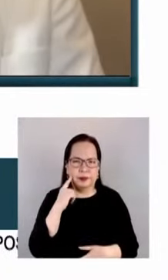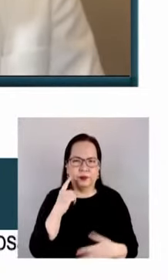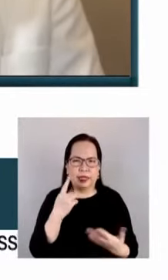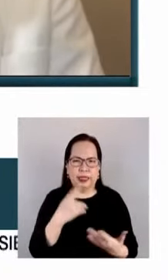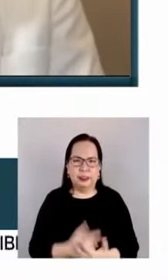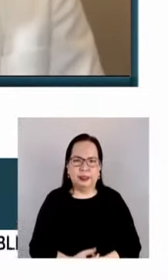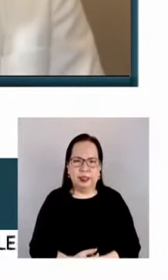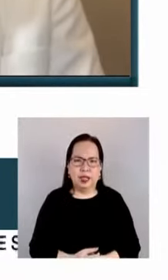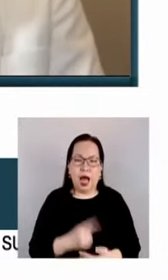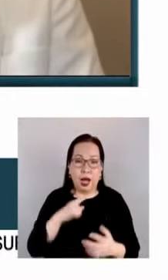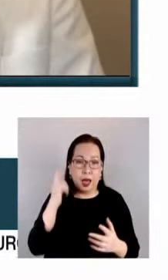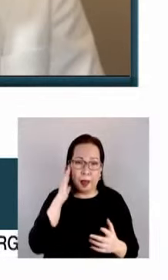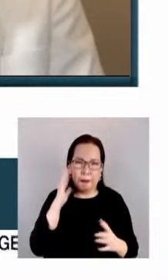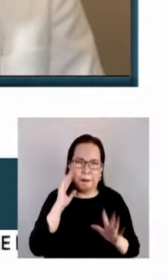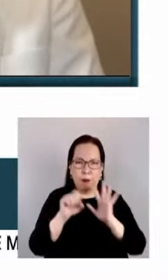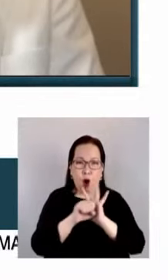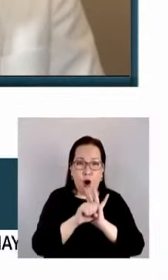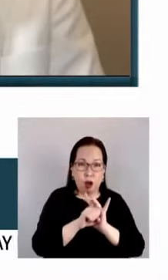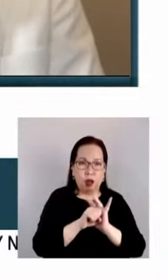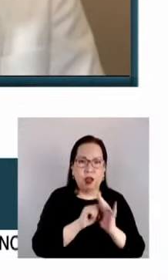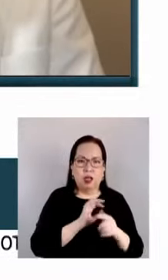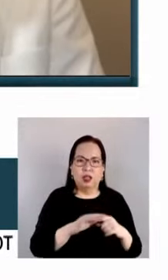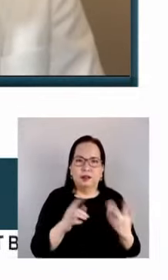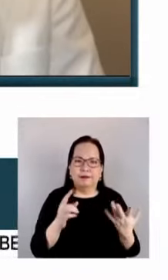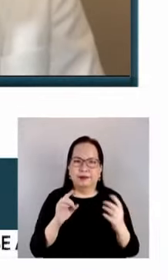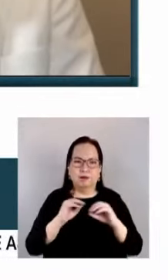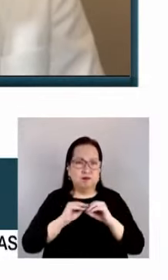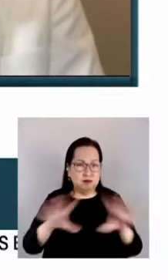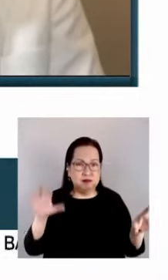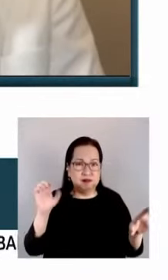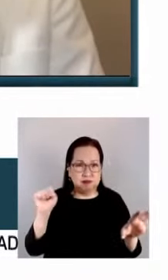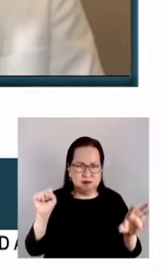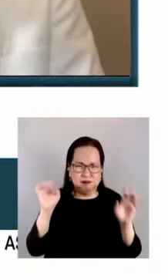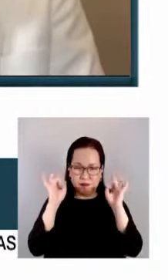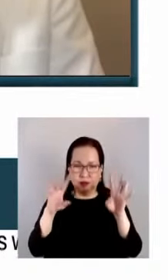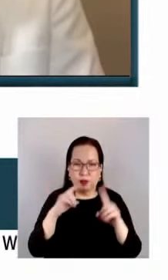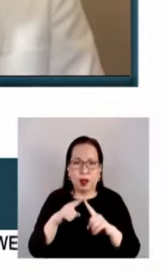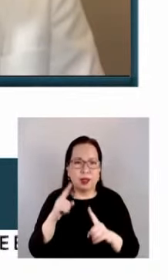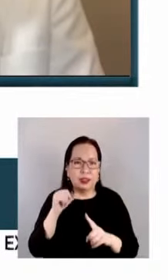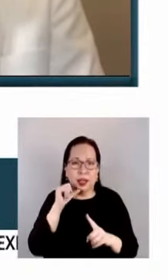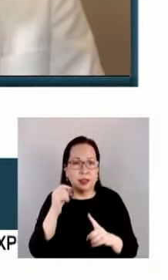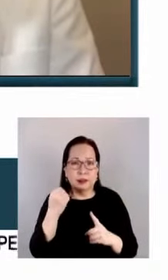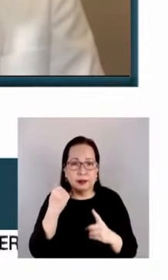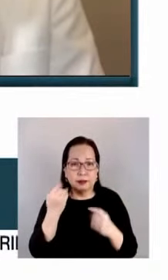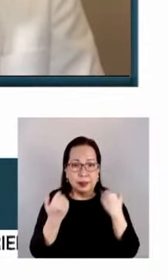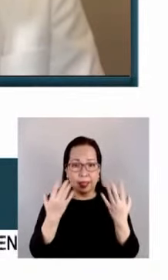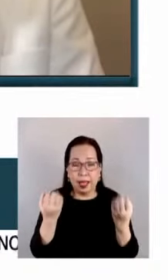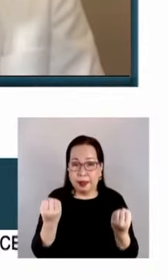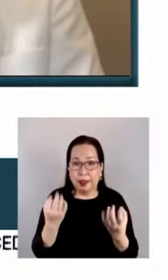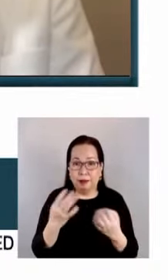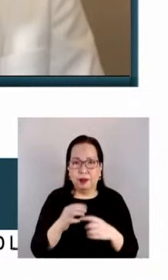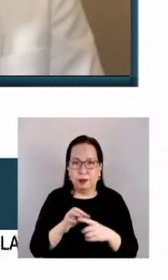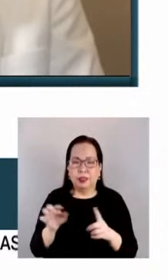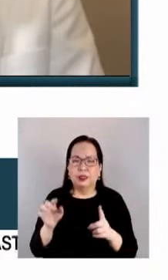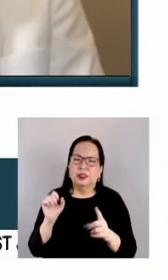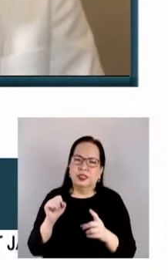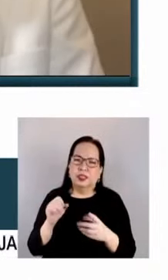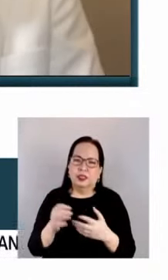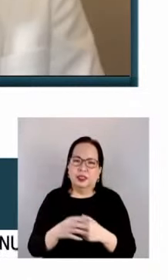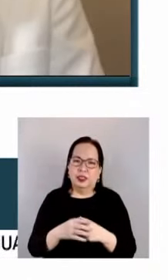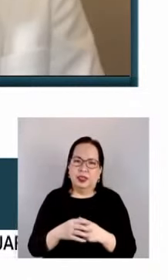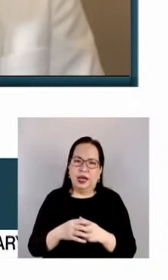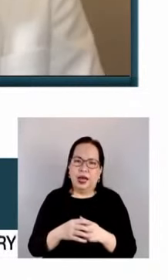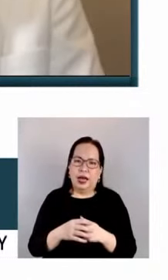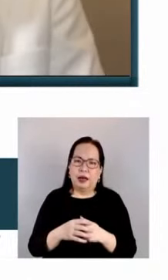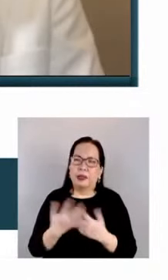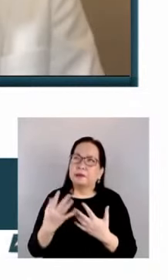virulent variant, causing less death. So I would say that it may not be able to overwhelm